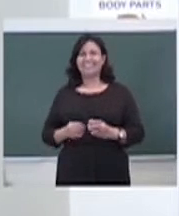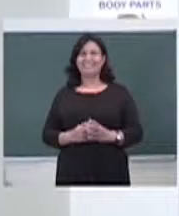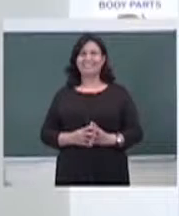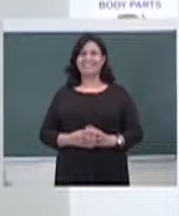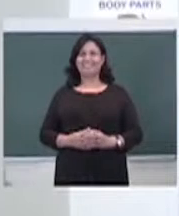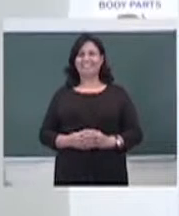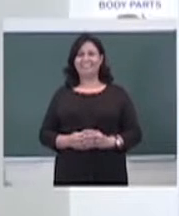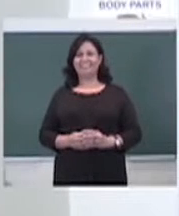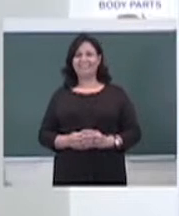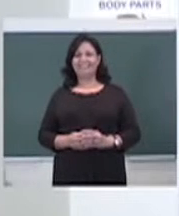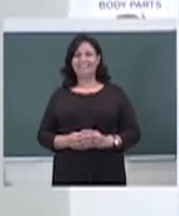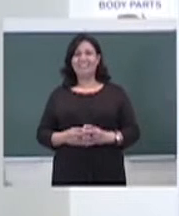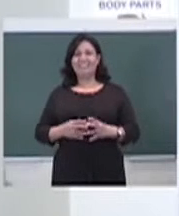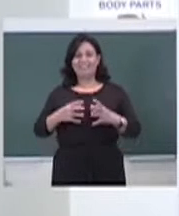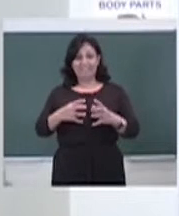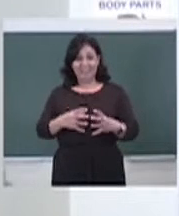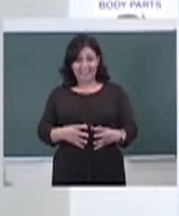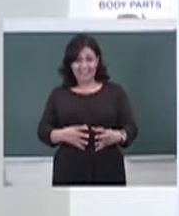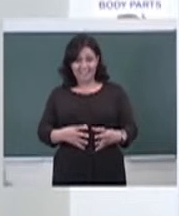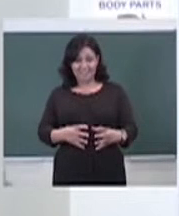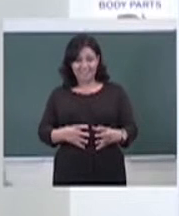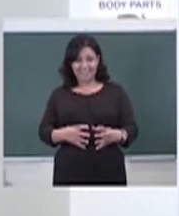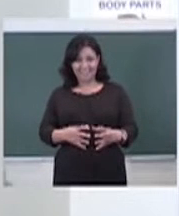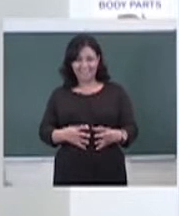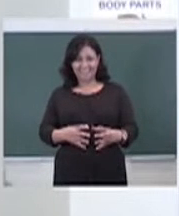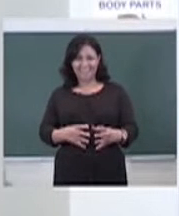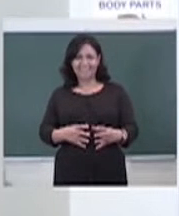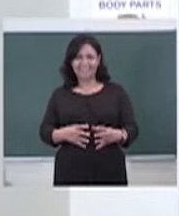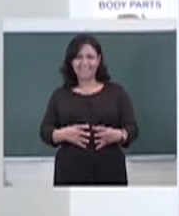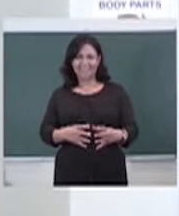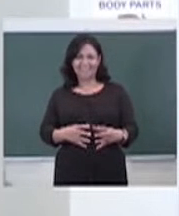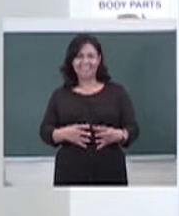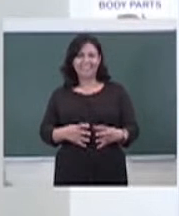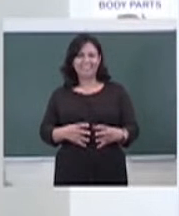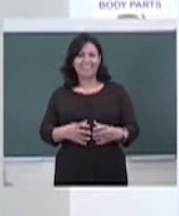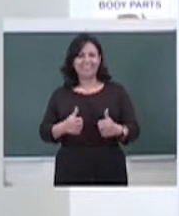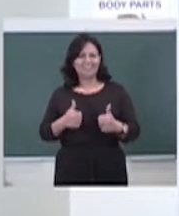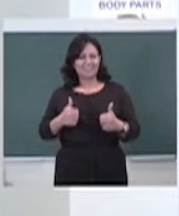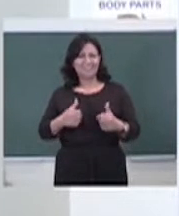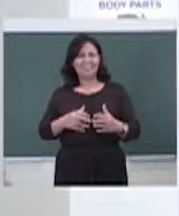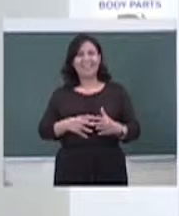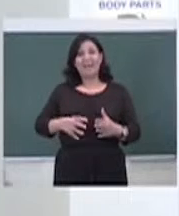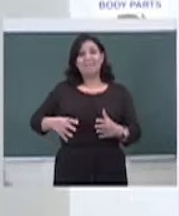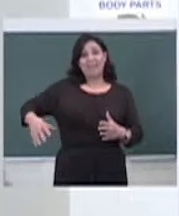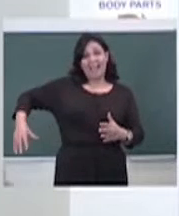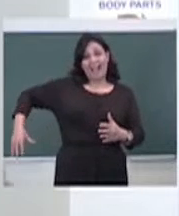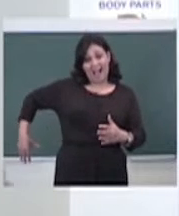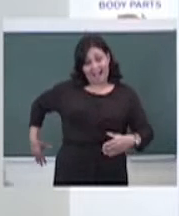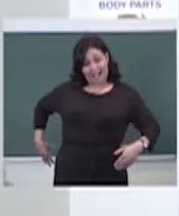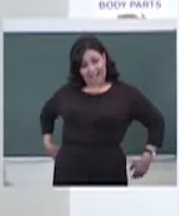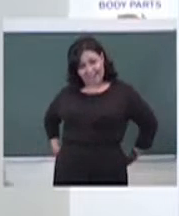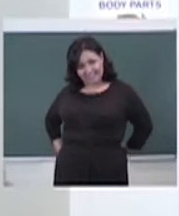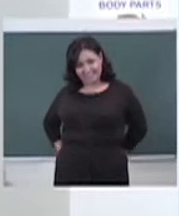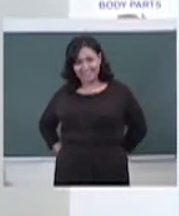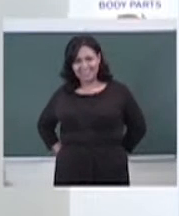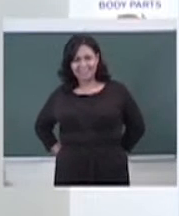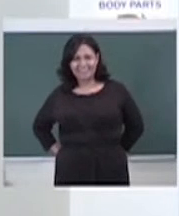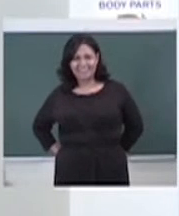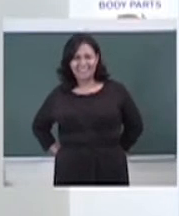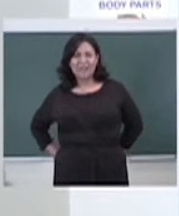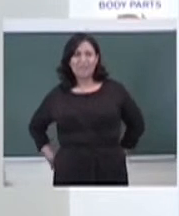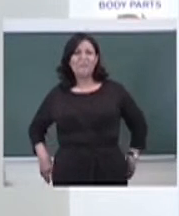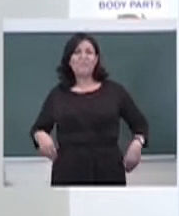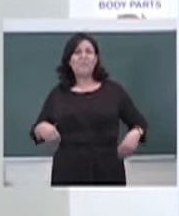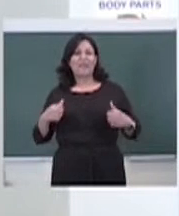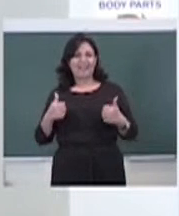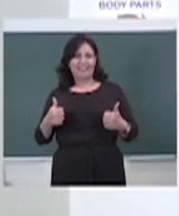then front of us. Very good. And behind you. Well done. So